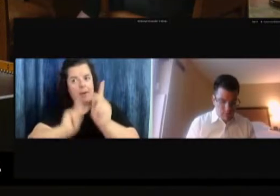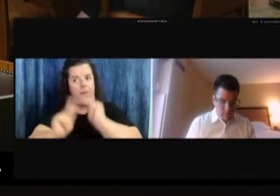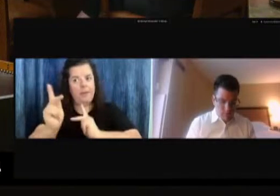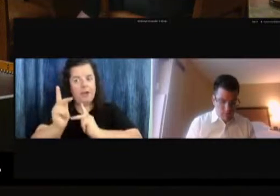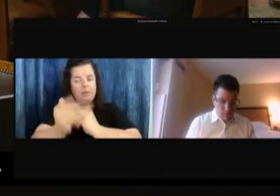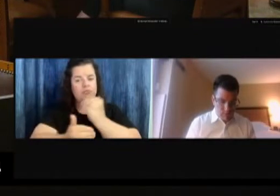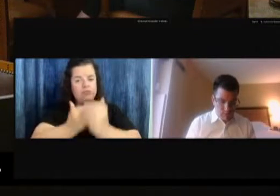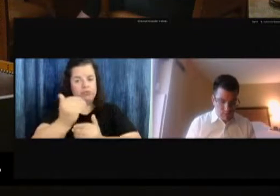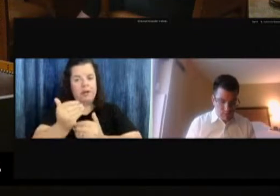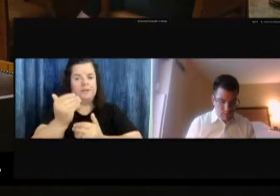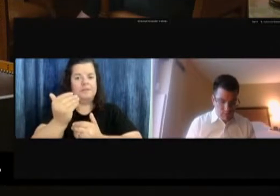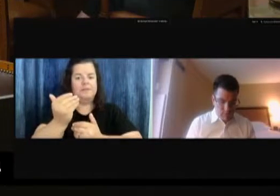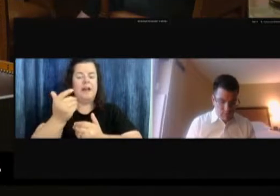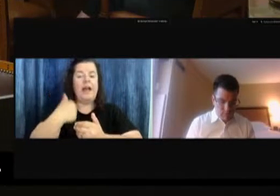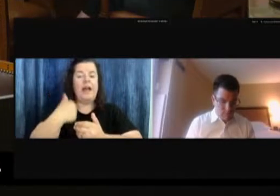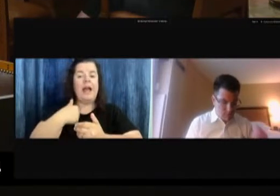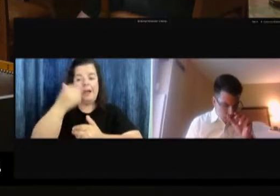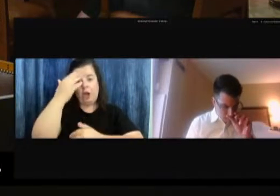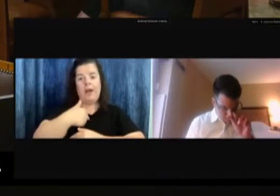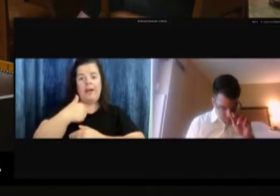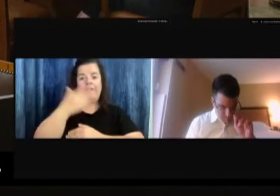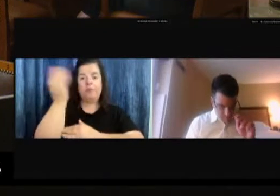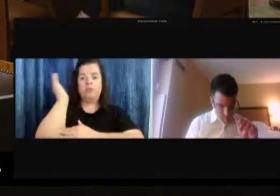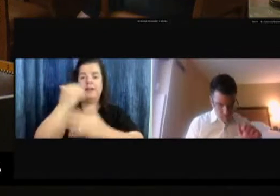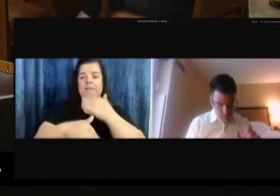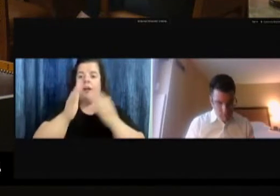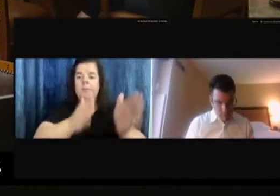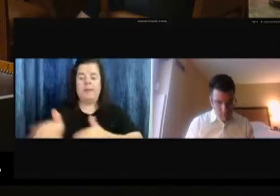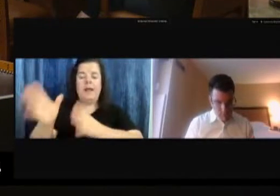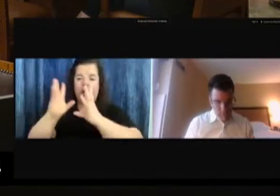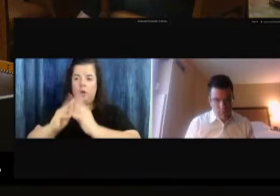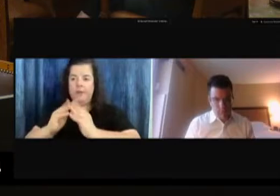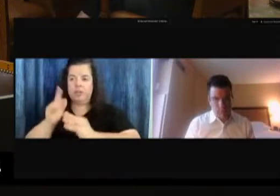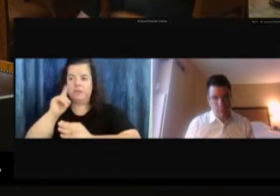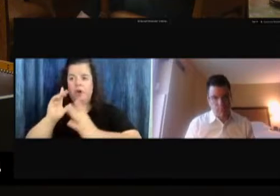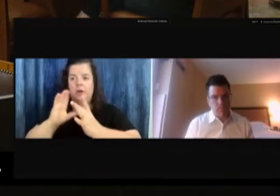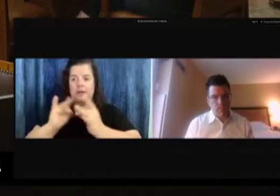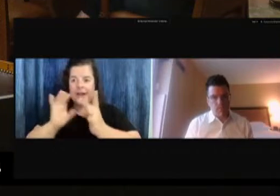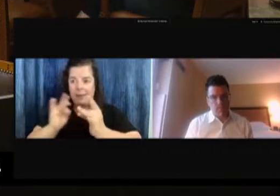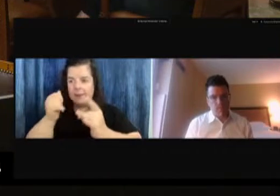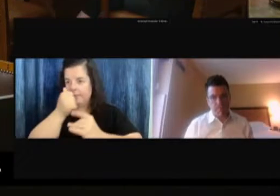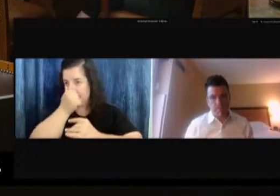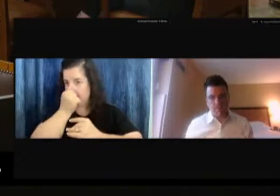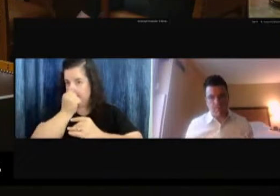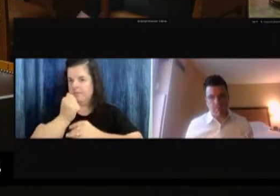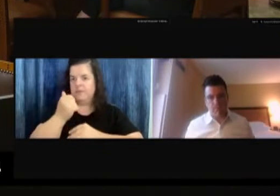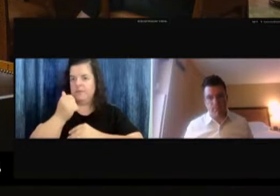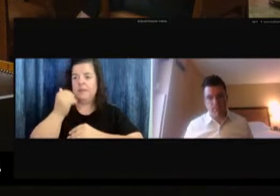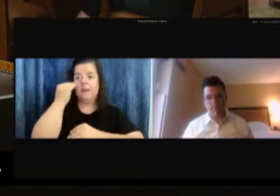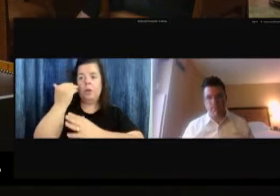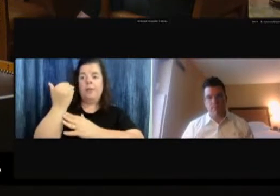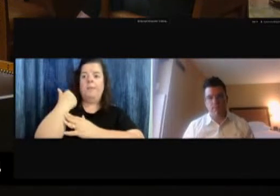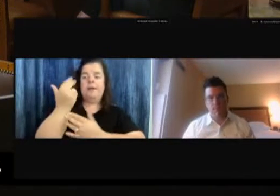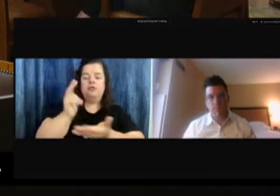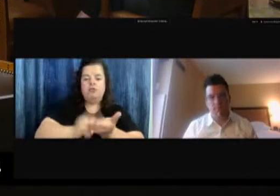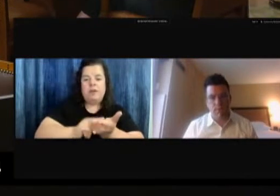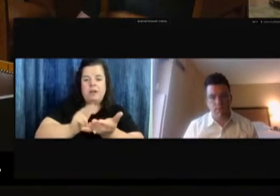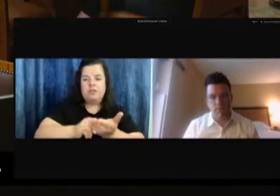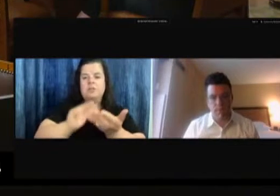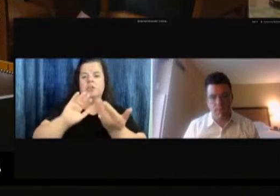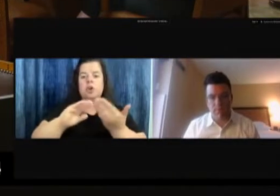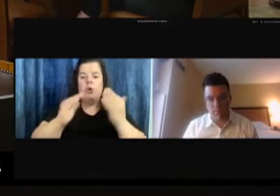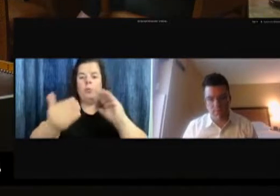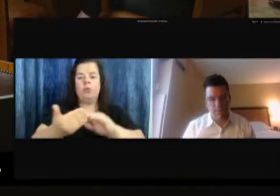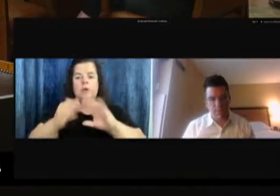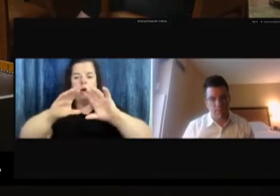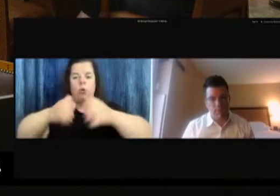in front of Planning Commission as part of the hearing for comment. I know there's been in the past registered as a registered community